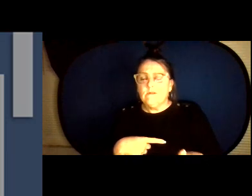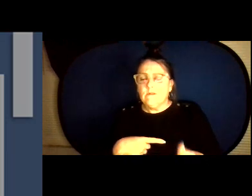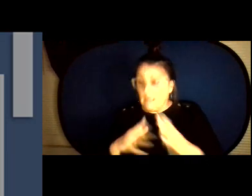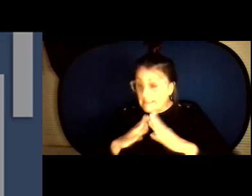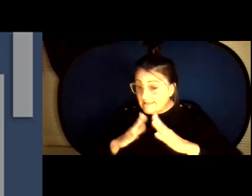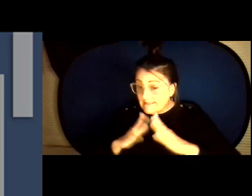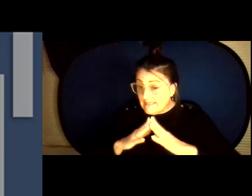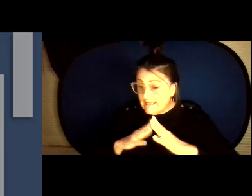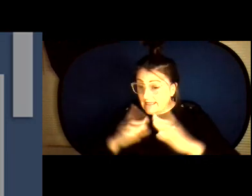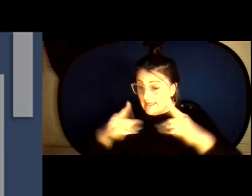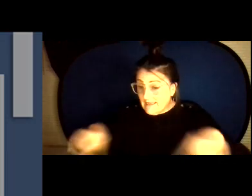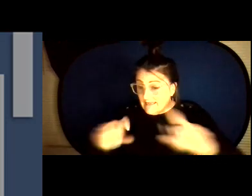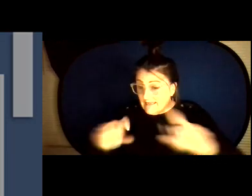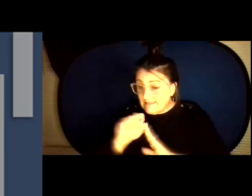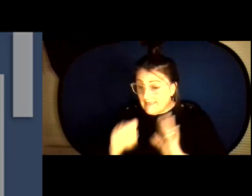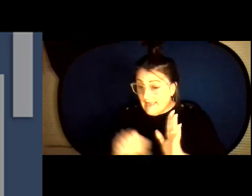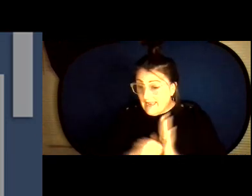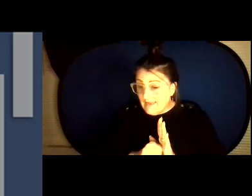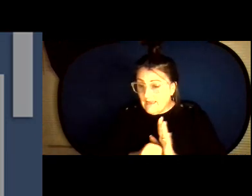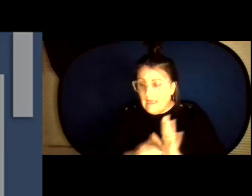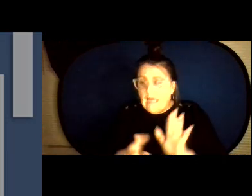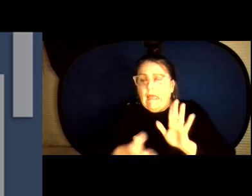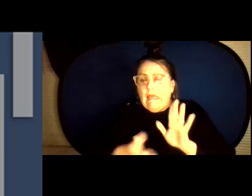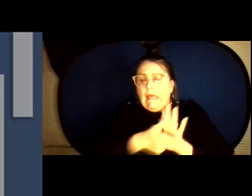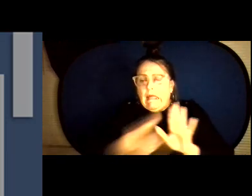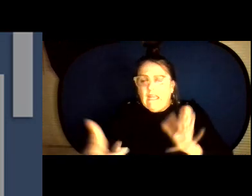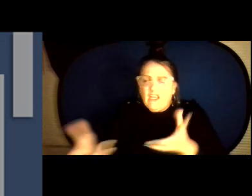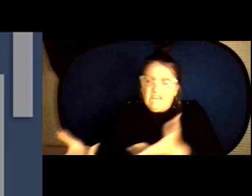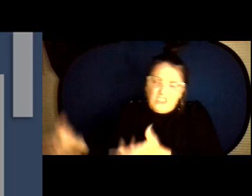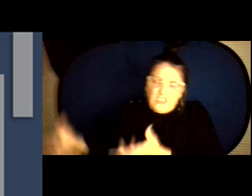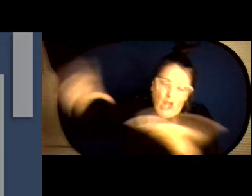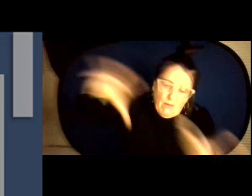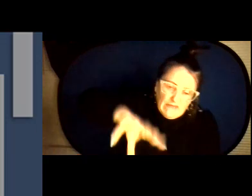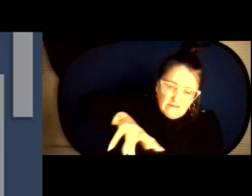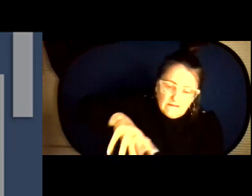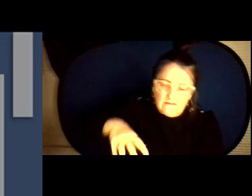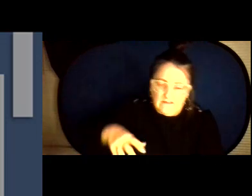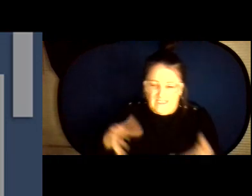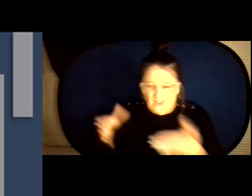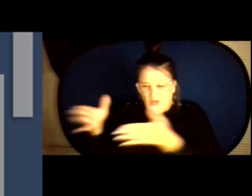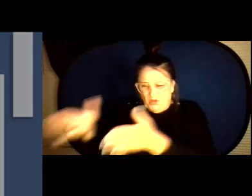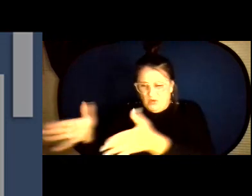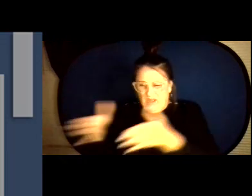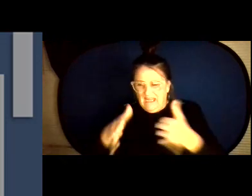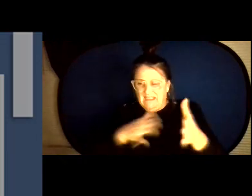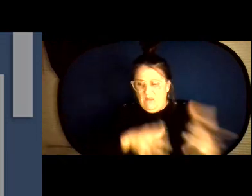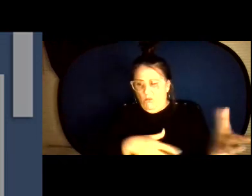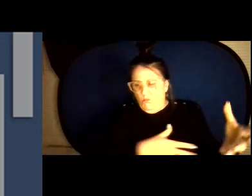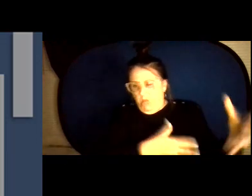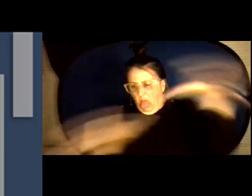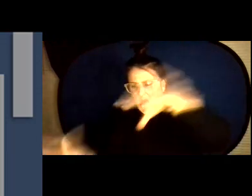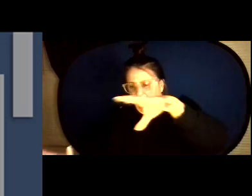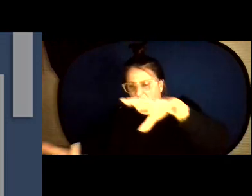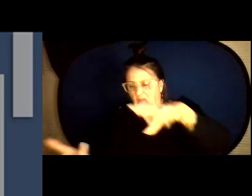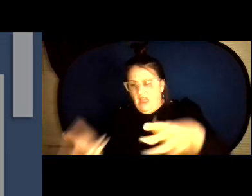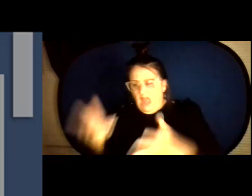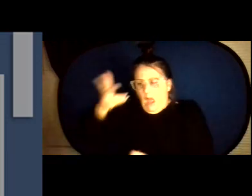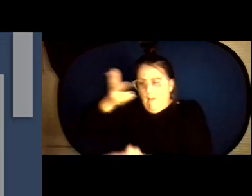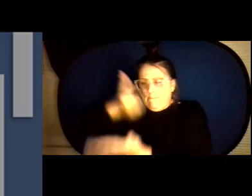the state have an issue with illegal dumping on right-of-ways, issues with parked cars that